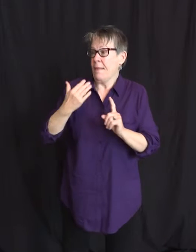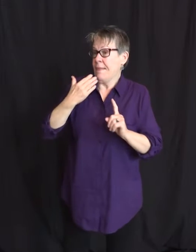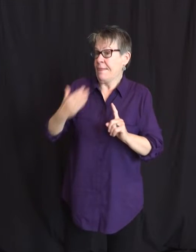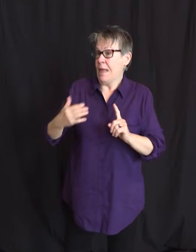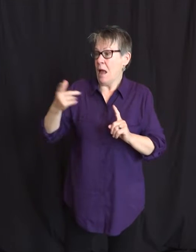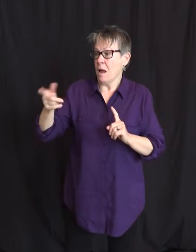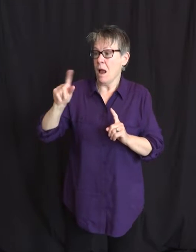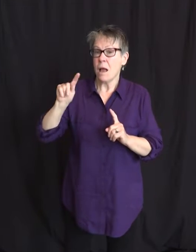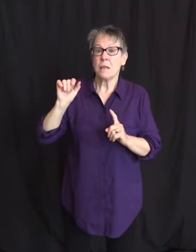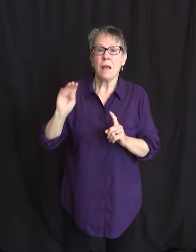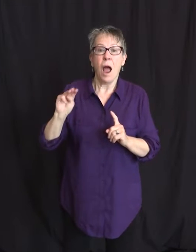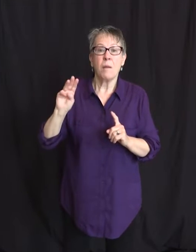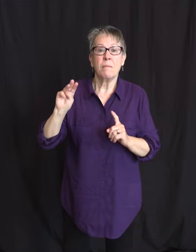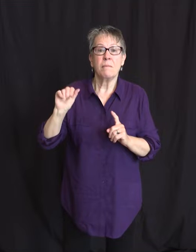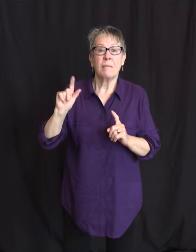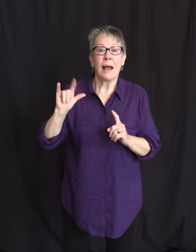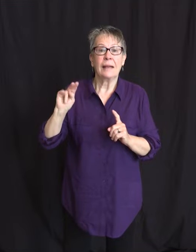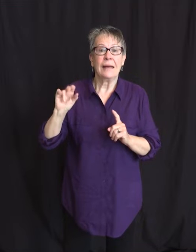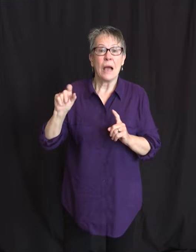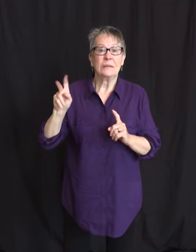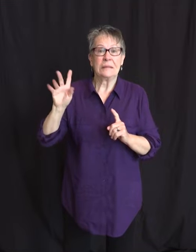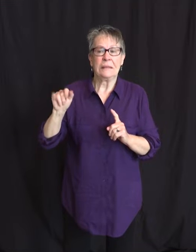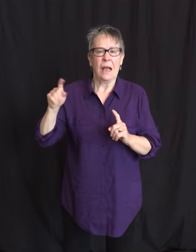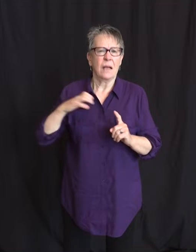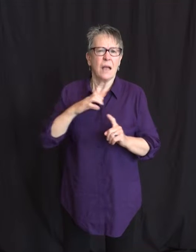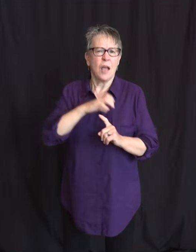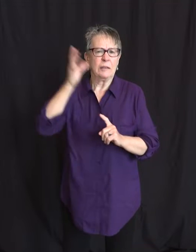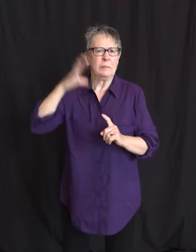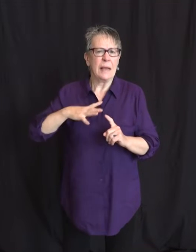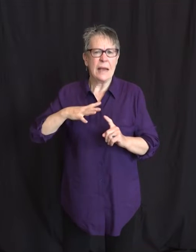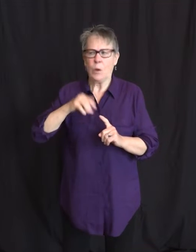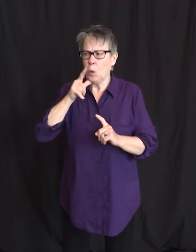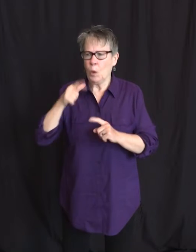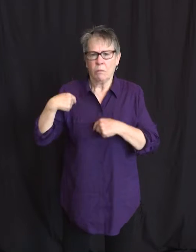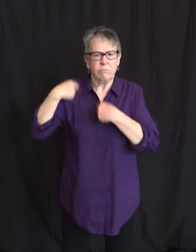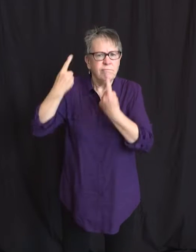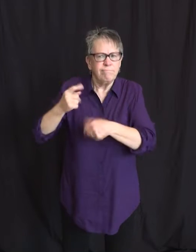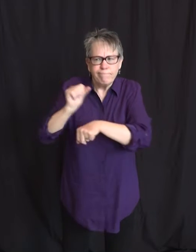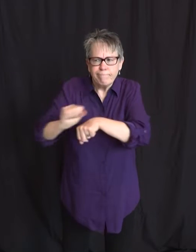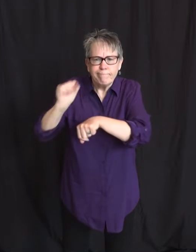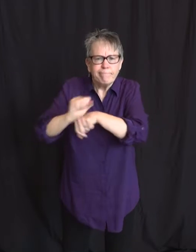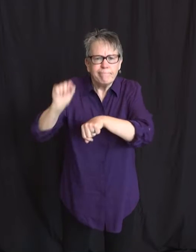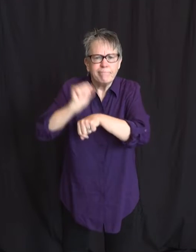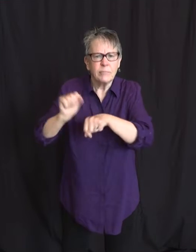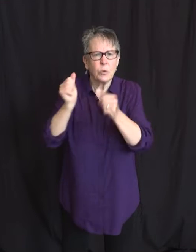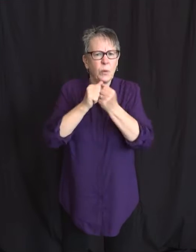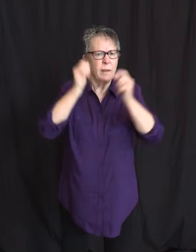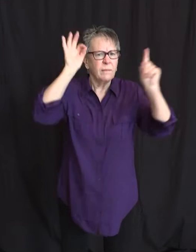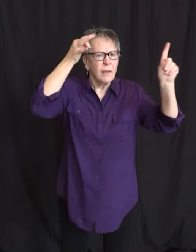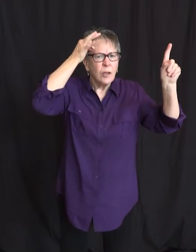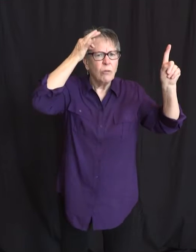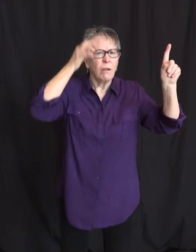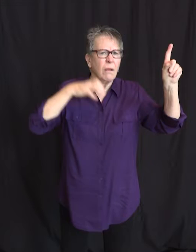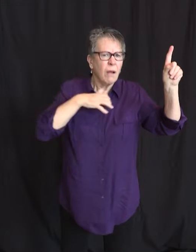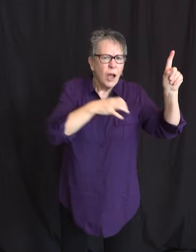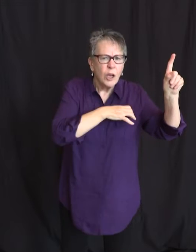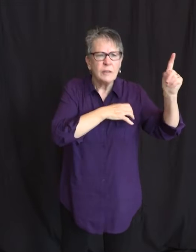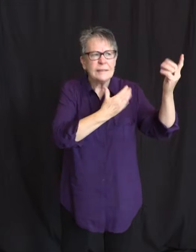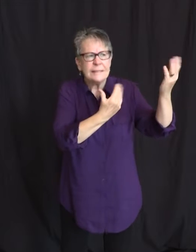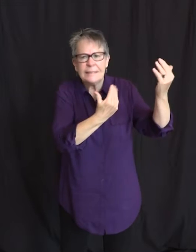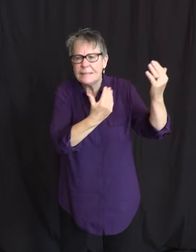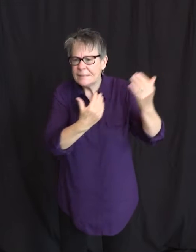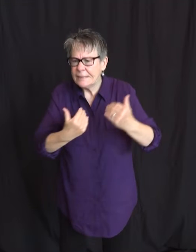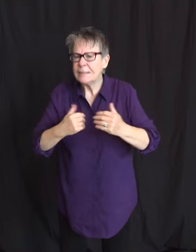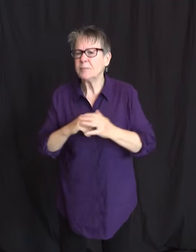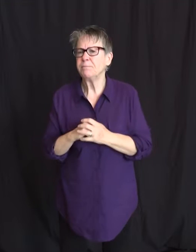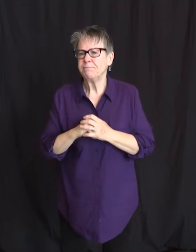give the highest priority for reopening using a clear standard of essential and safe, beginning with businesses, industries,